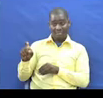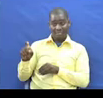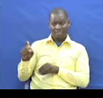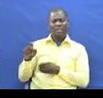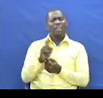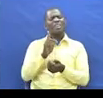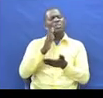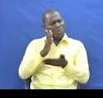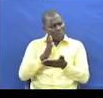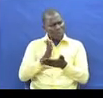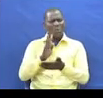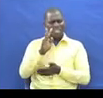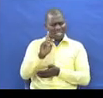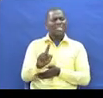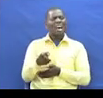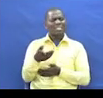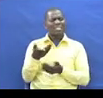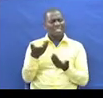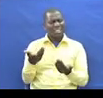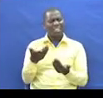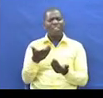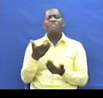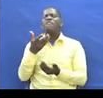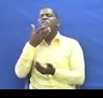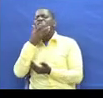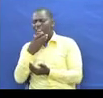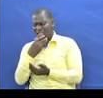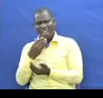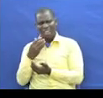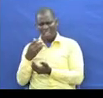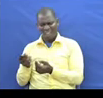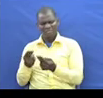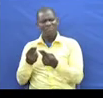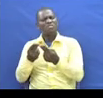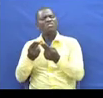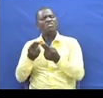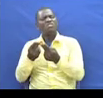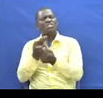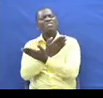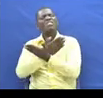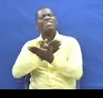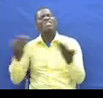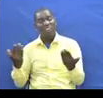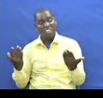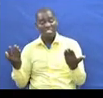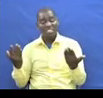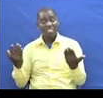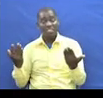Is it true that a father can have two different children?